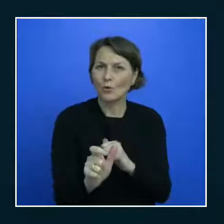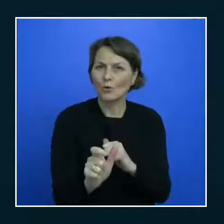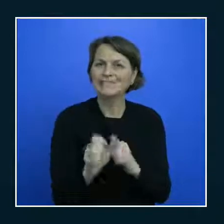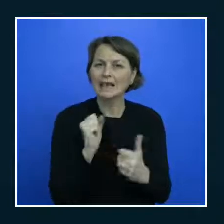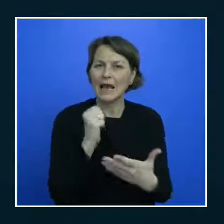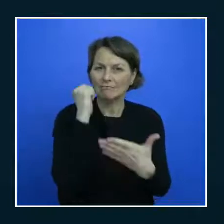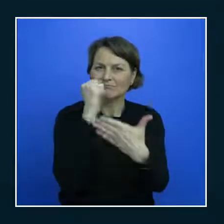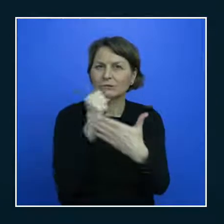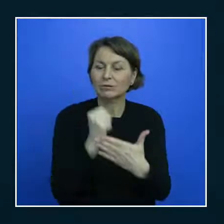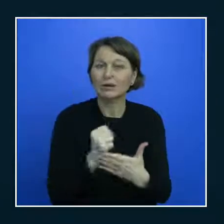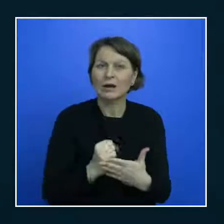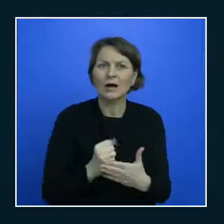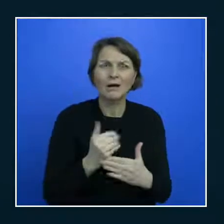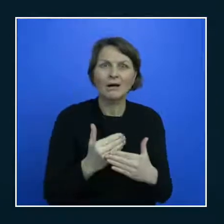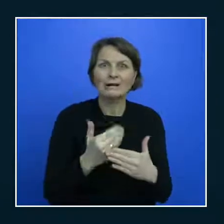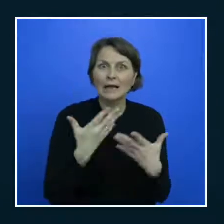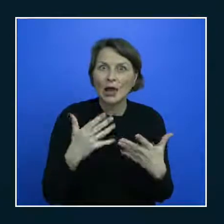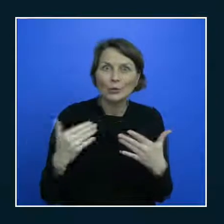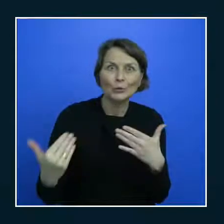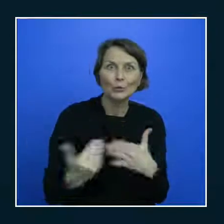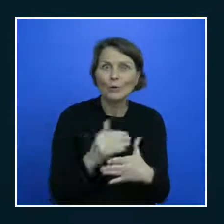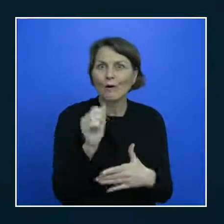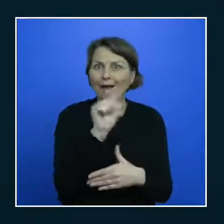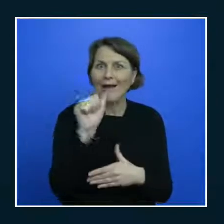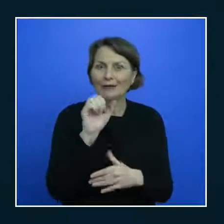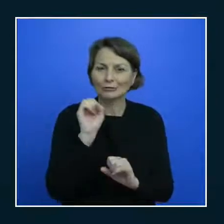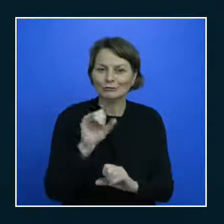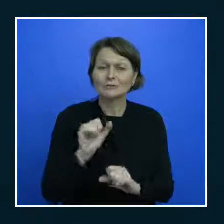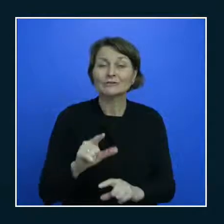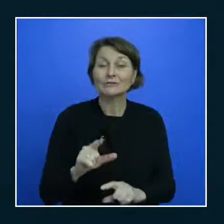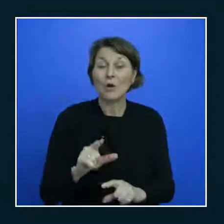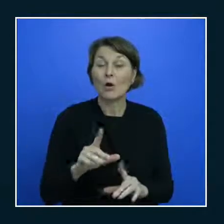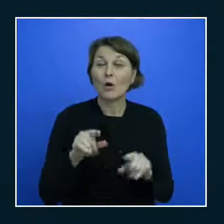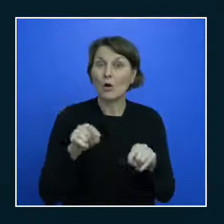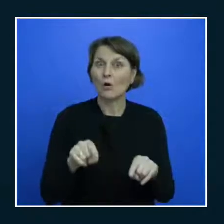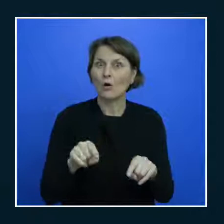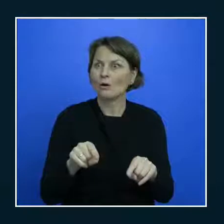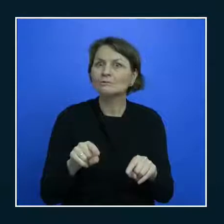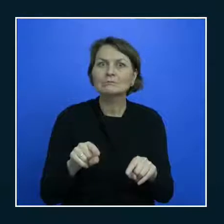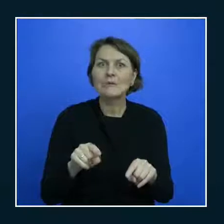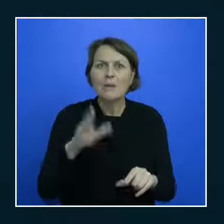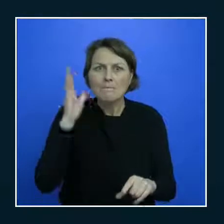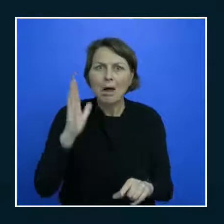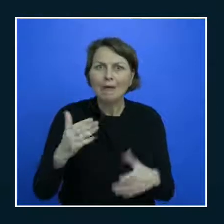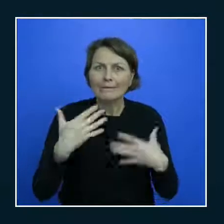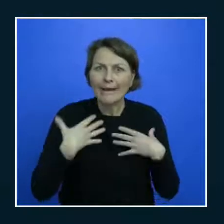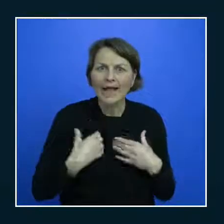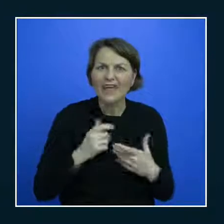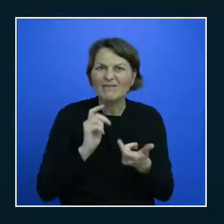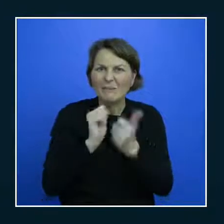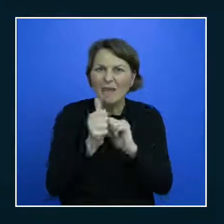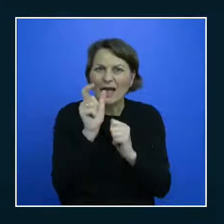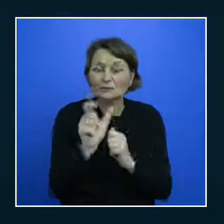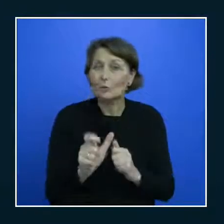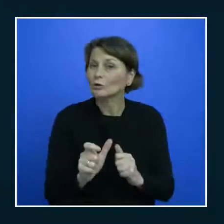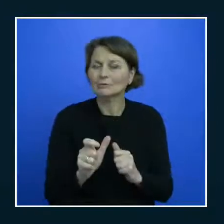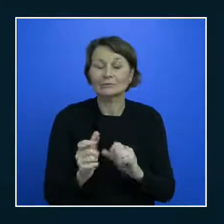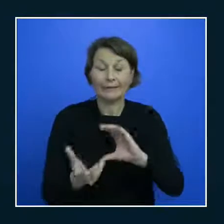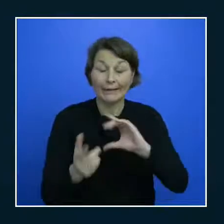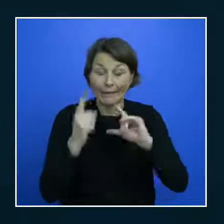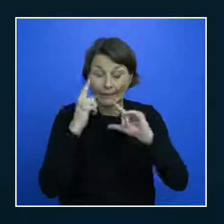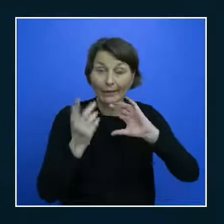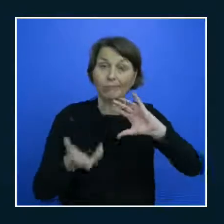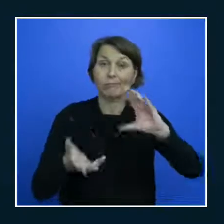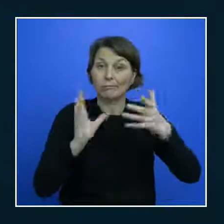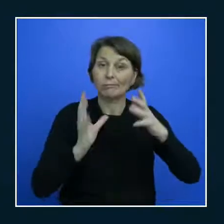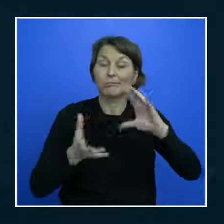any passwords anymore, because people are terrible at passwords. We mess it up constantly. Just look at Mr. Troy